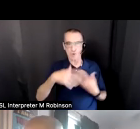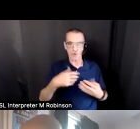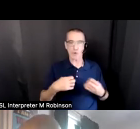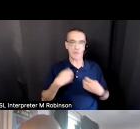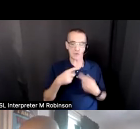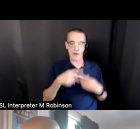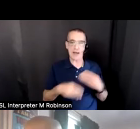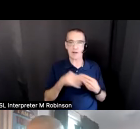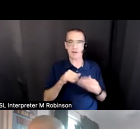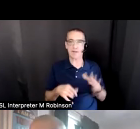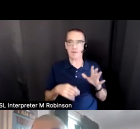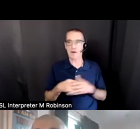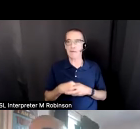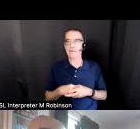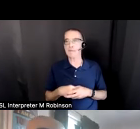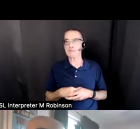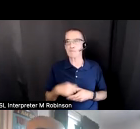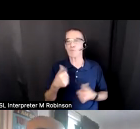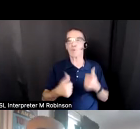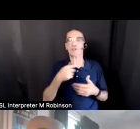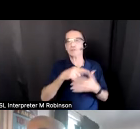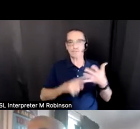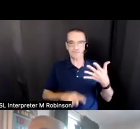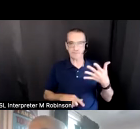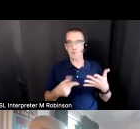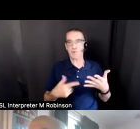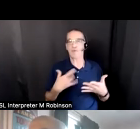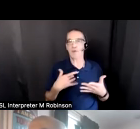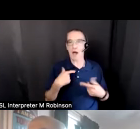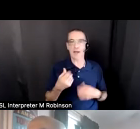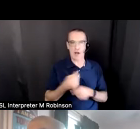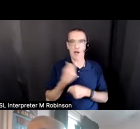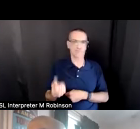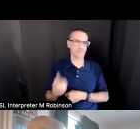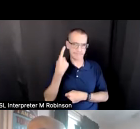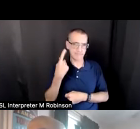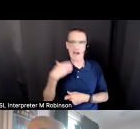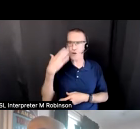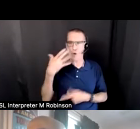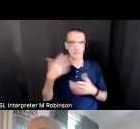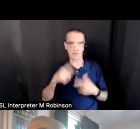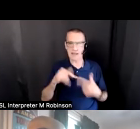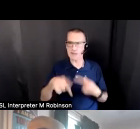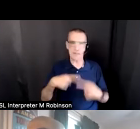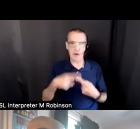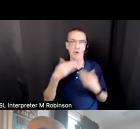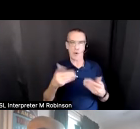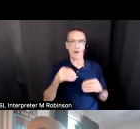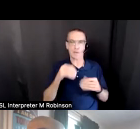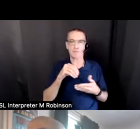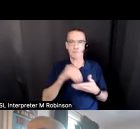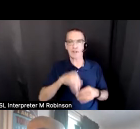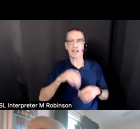this to the slide, Casey. Which one do you feel like, I got that one? That one I know what it's about. Please go ahead and just put it right in the